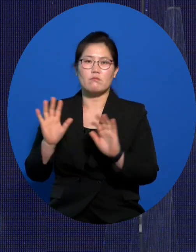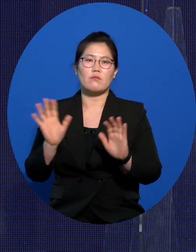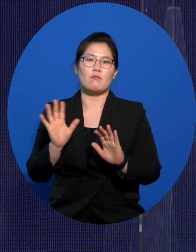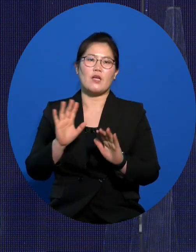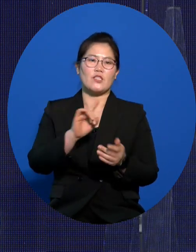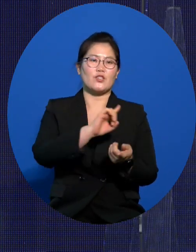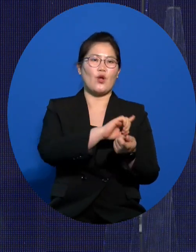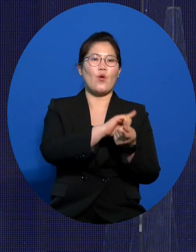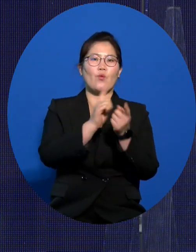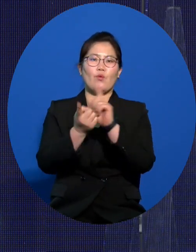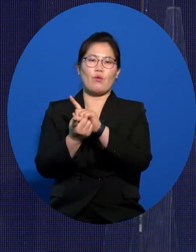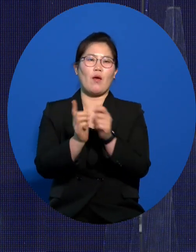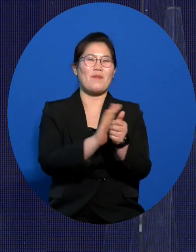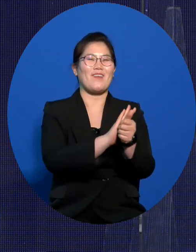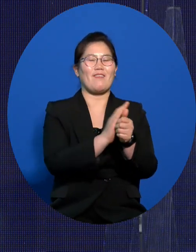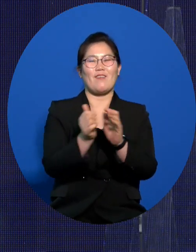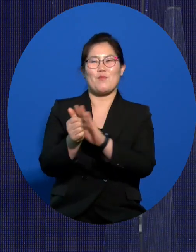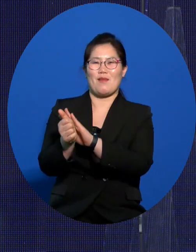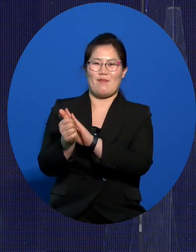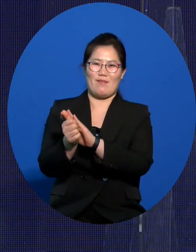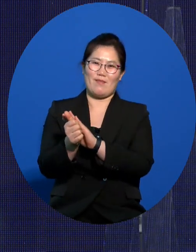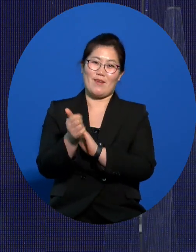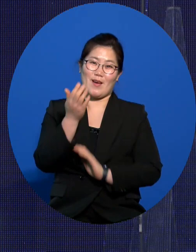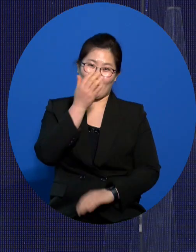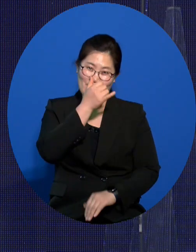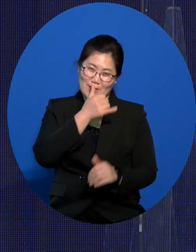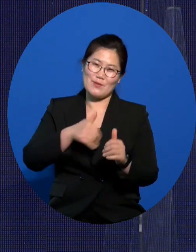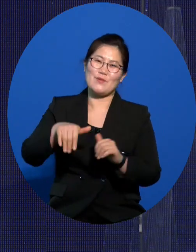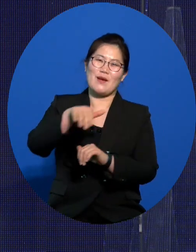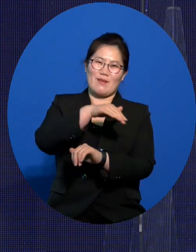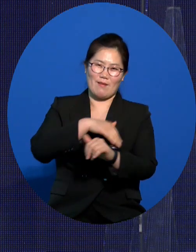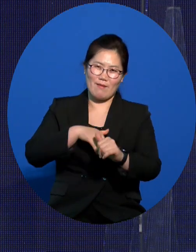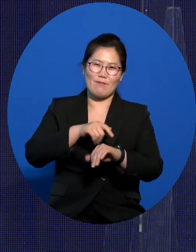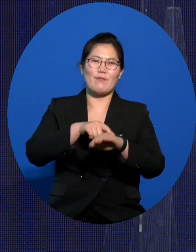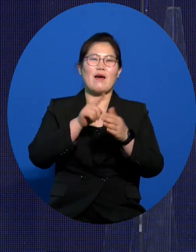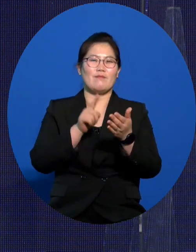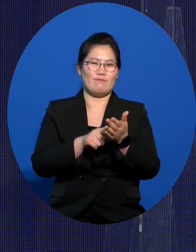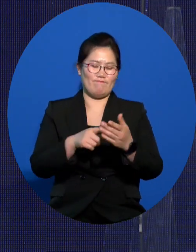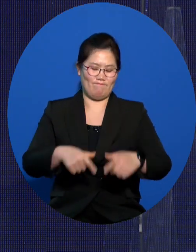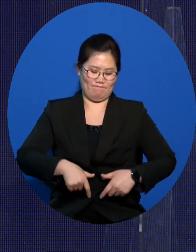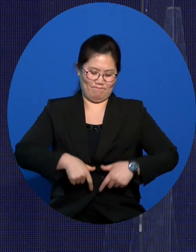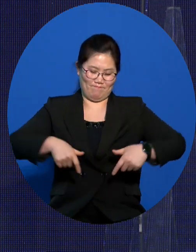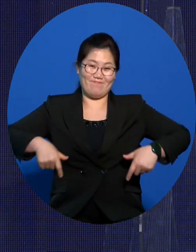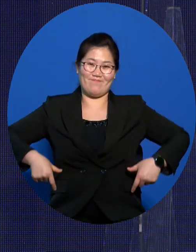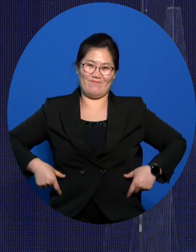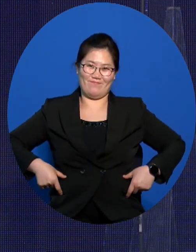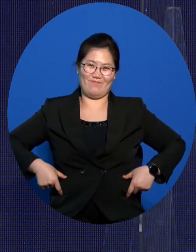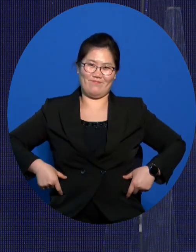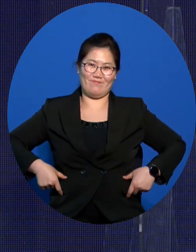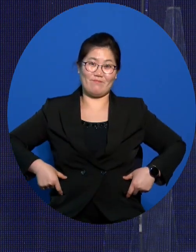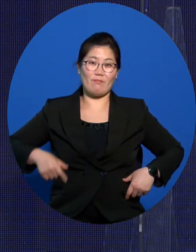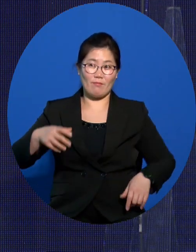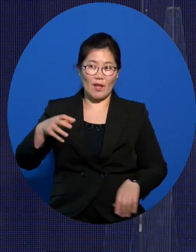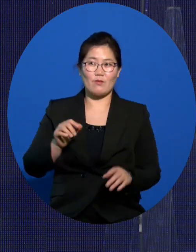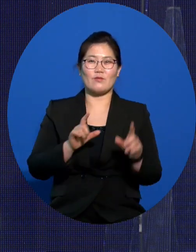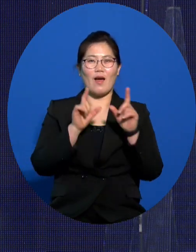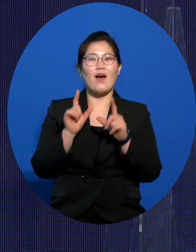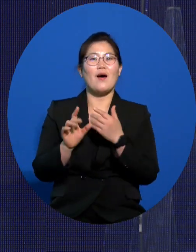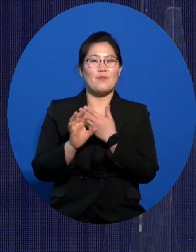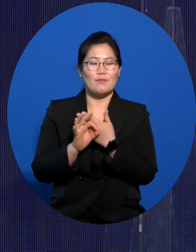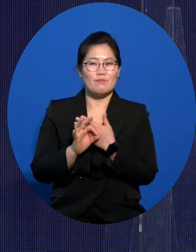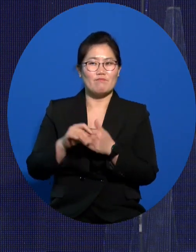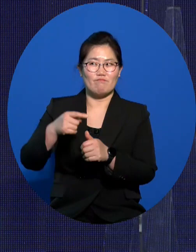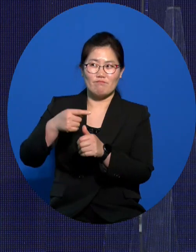being considerate of the disabled, that is not what we are asking for. I think that has to happen vice versa. If we have